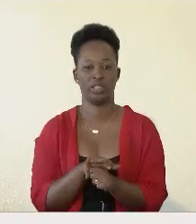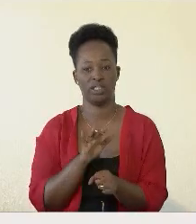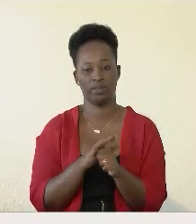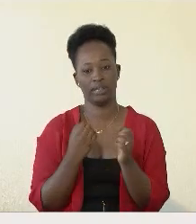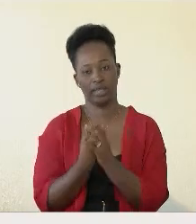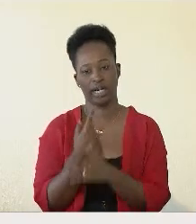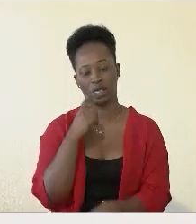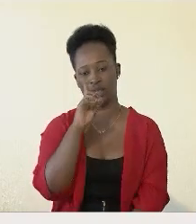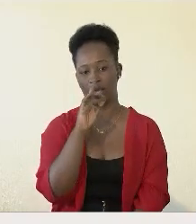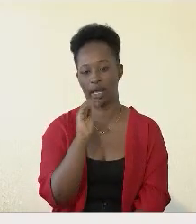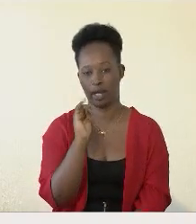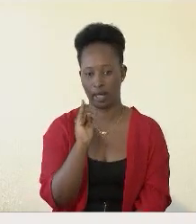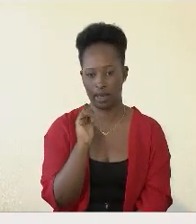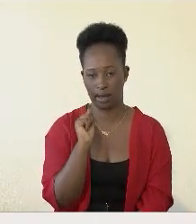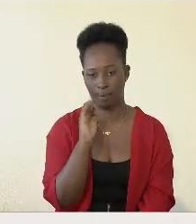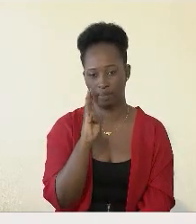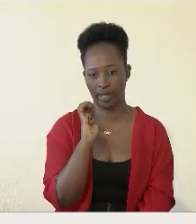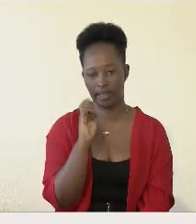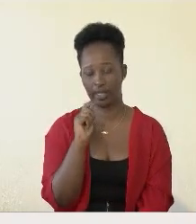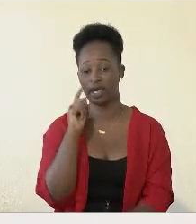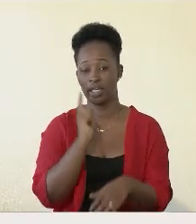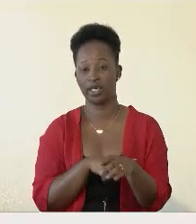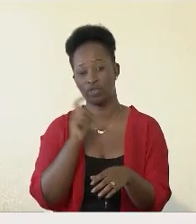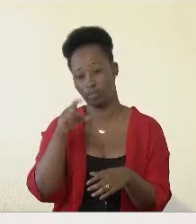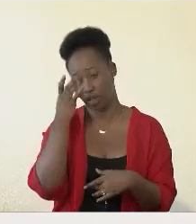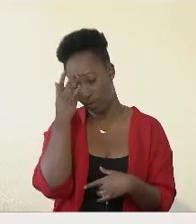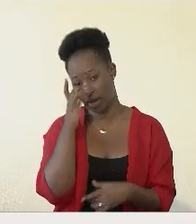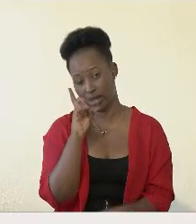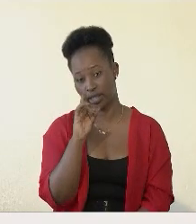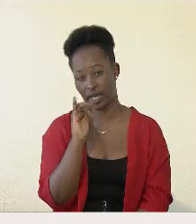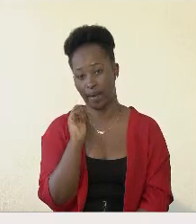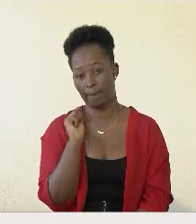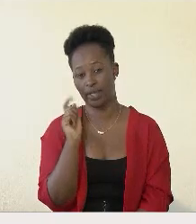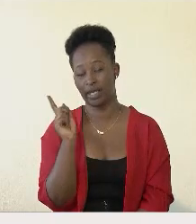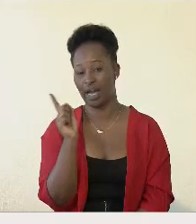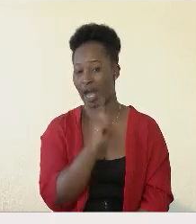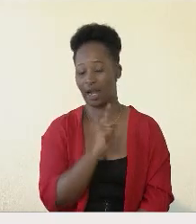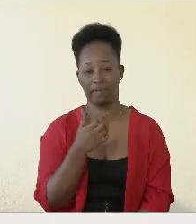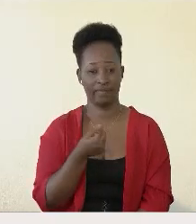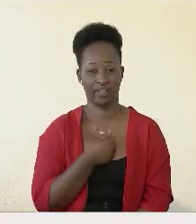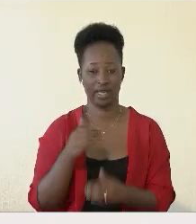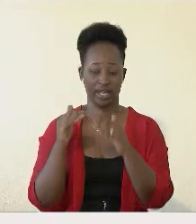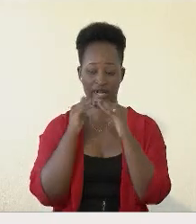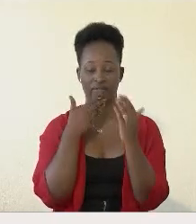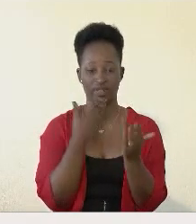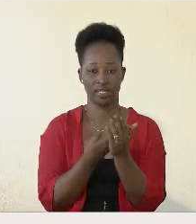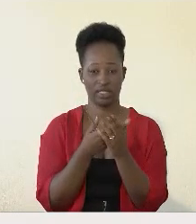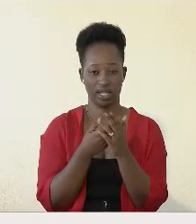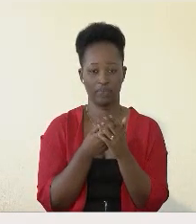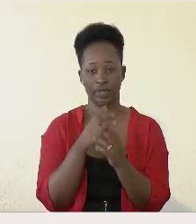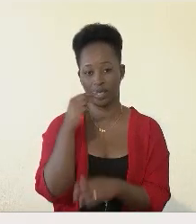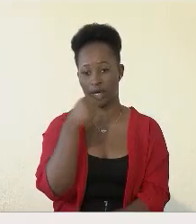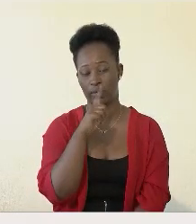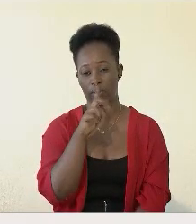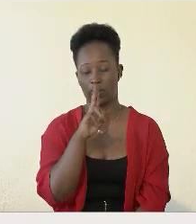mellitus. And a person with diabetes mellitus has abnormal high level of glucose in his blood.